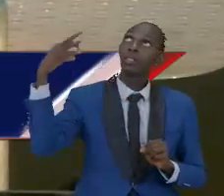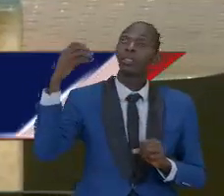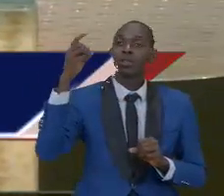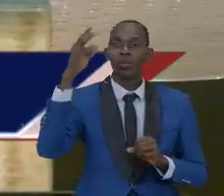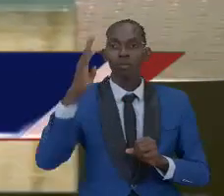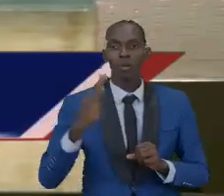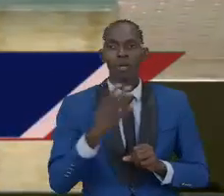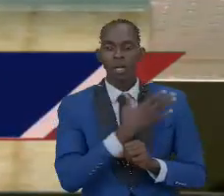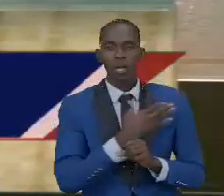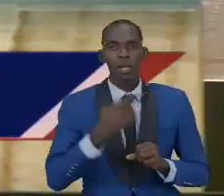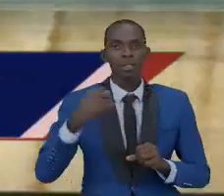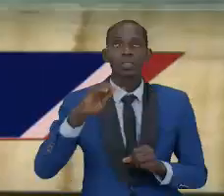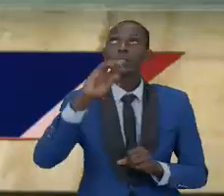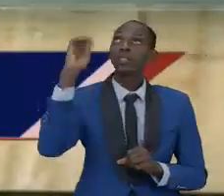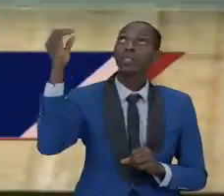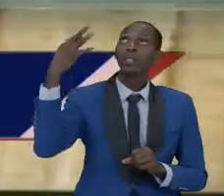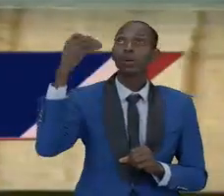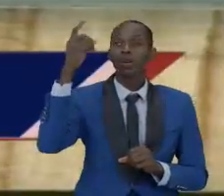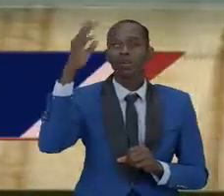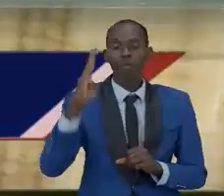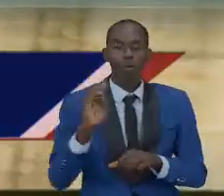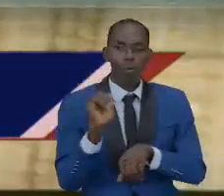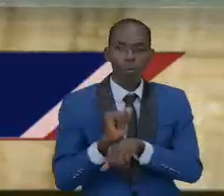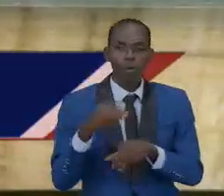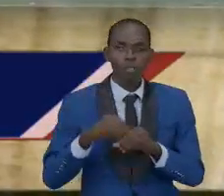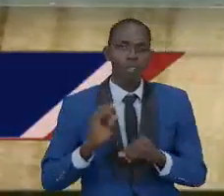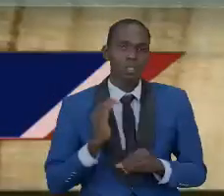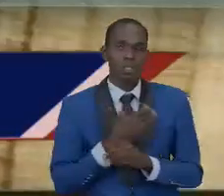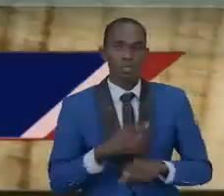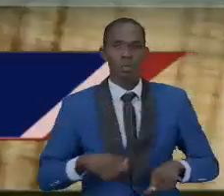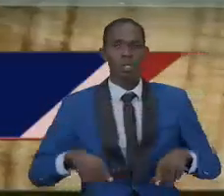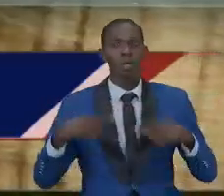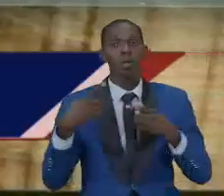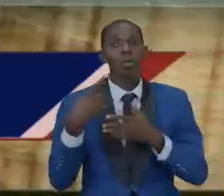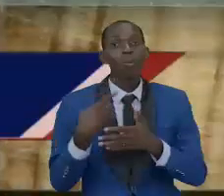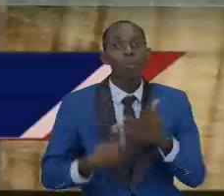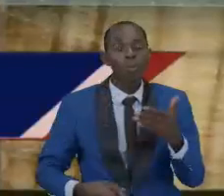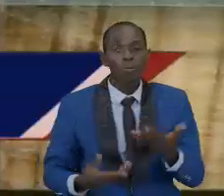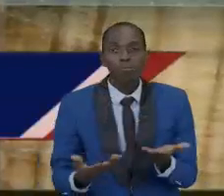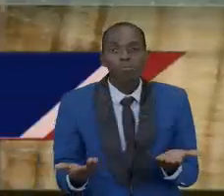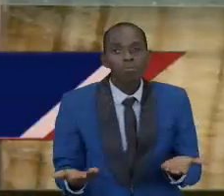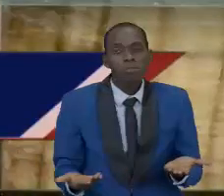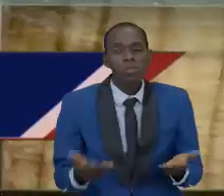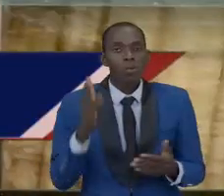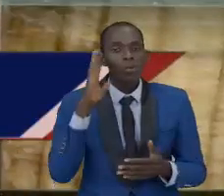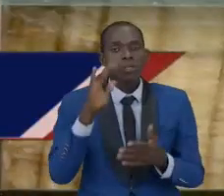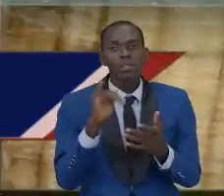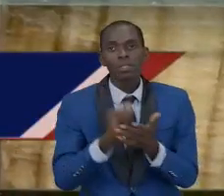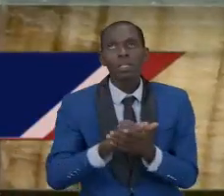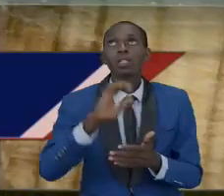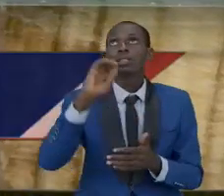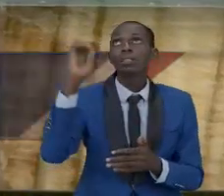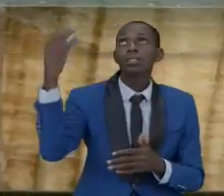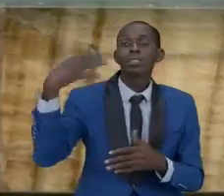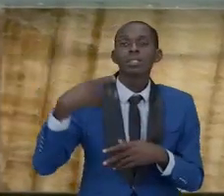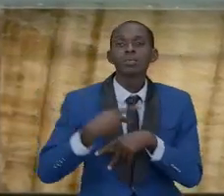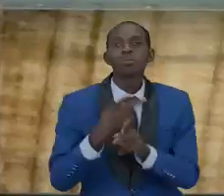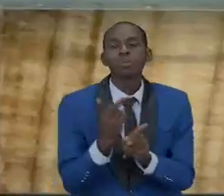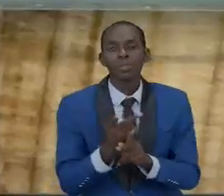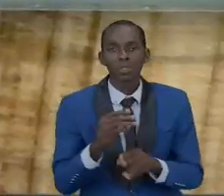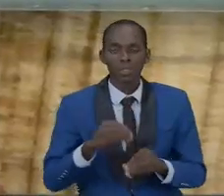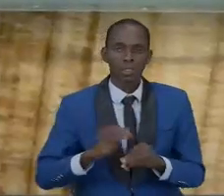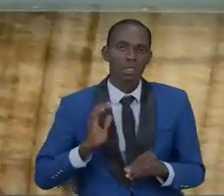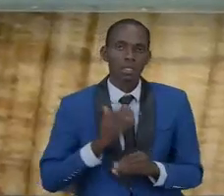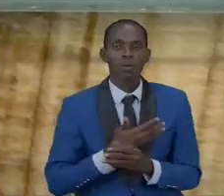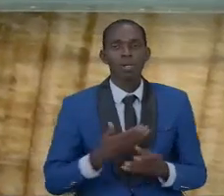and the grace of God walks in our lives watch well that Grace produce in our